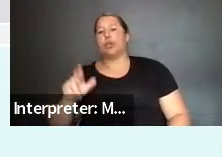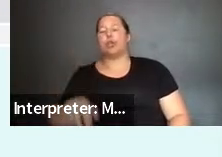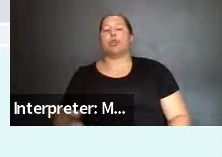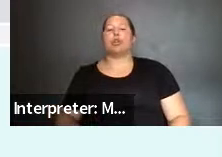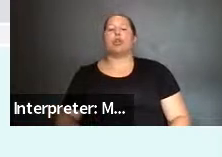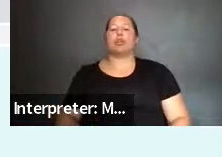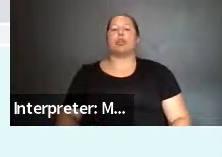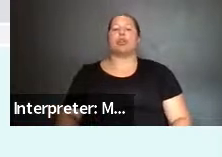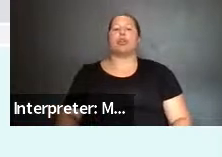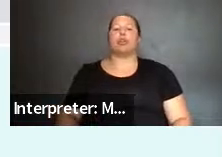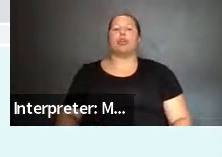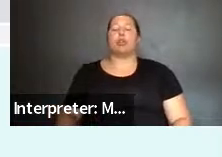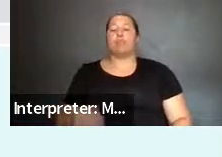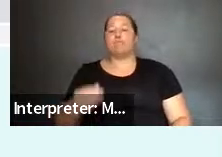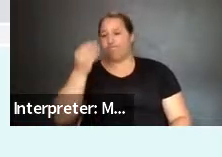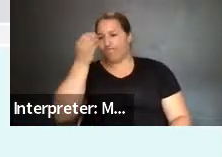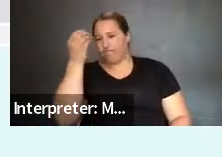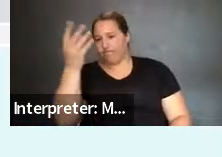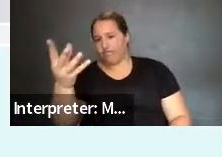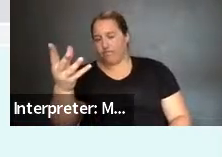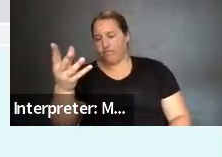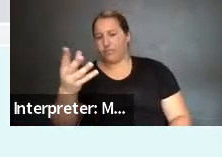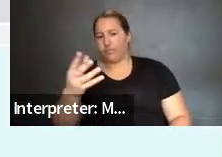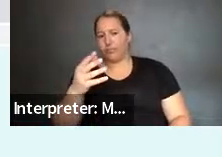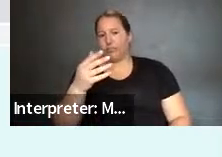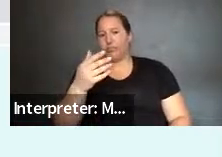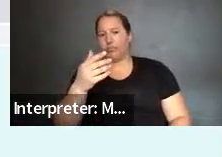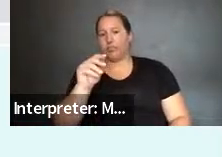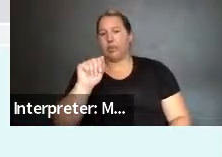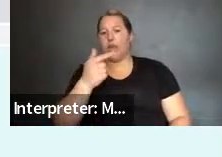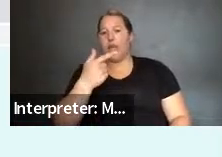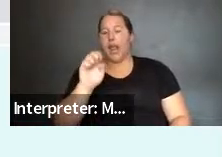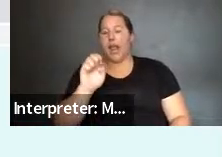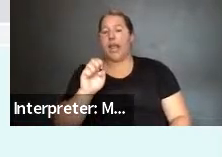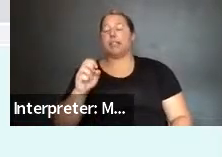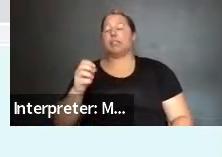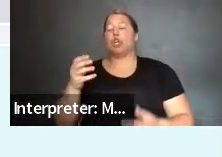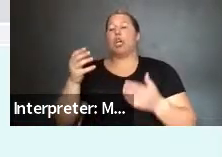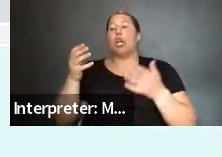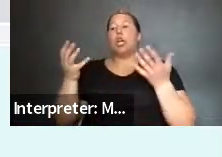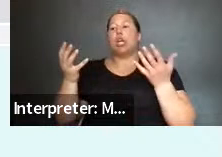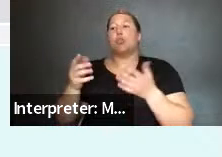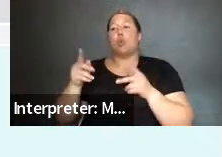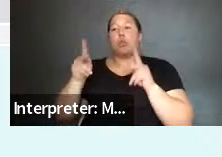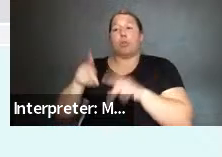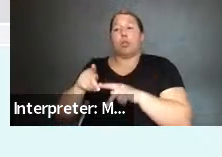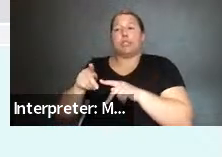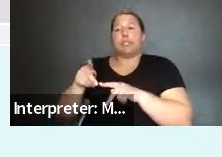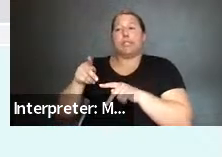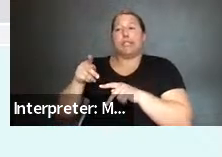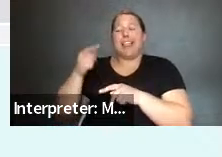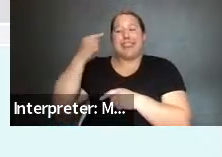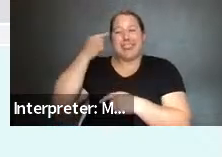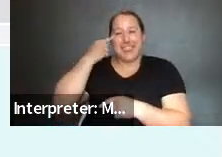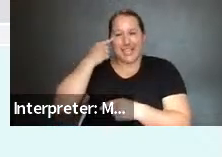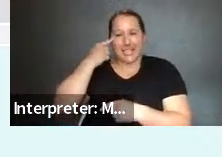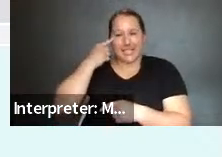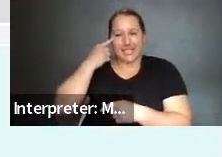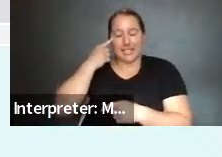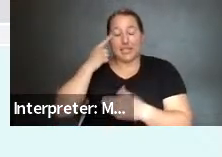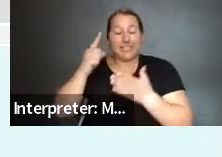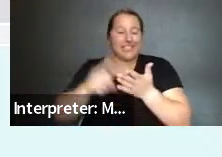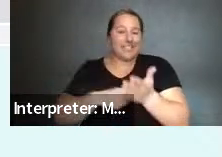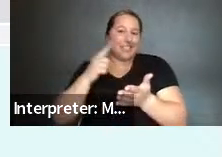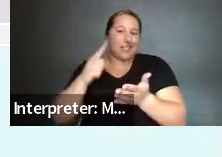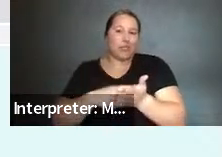is what someone may have perceived it to be, because we may not always get that exact information